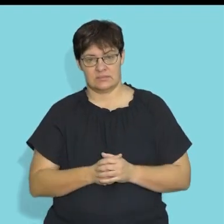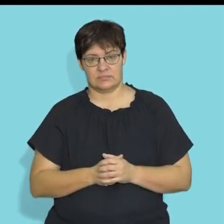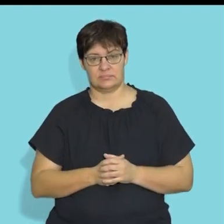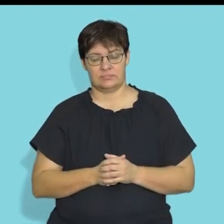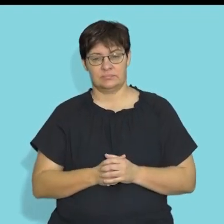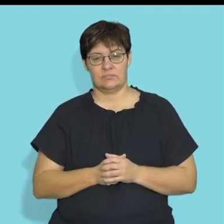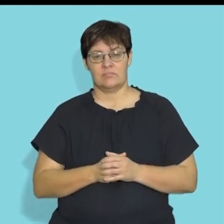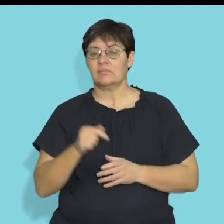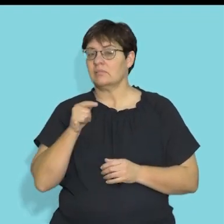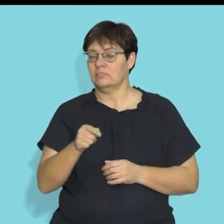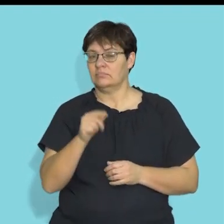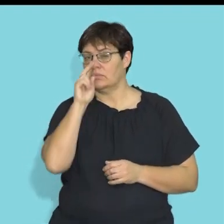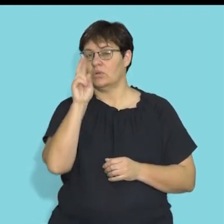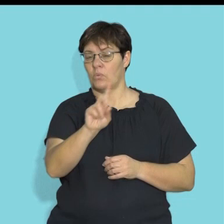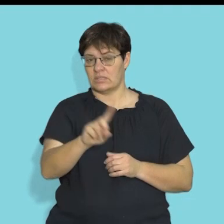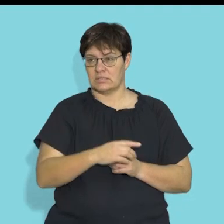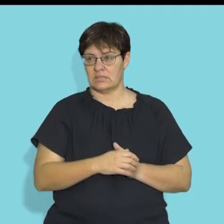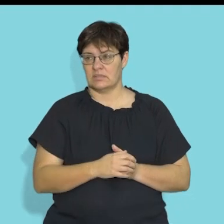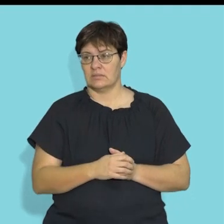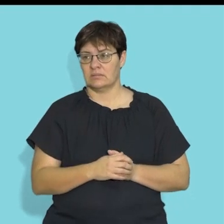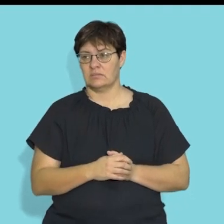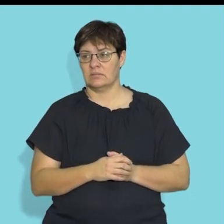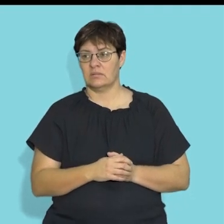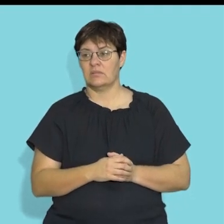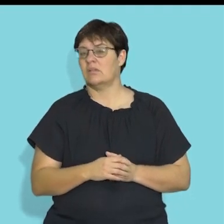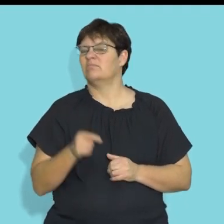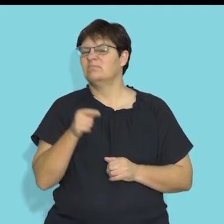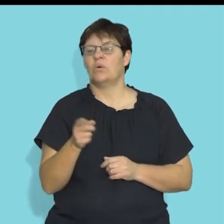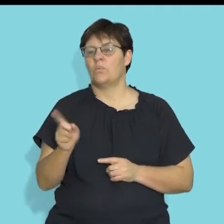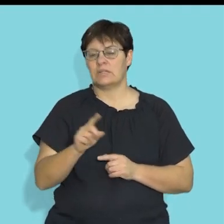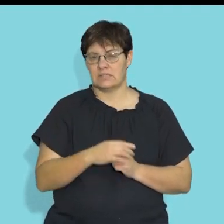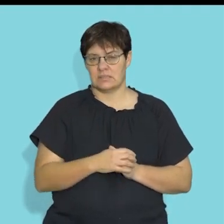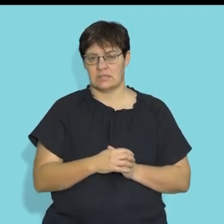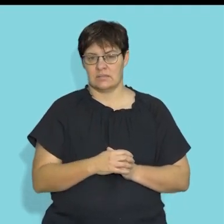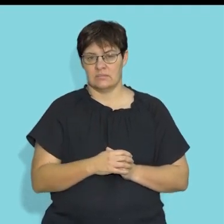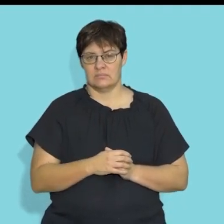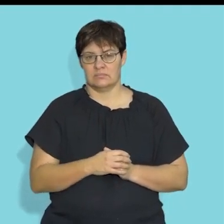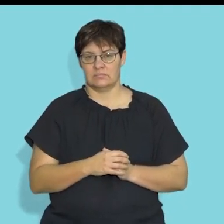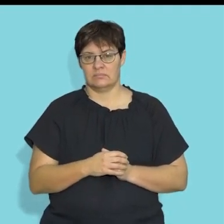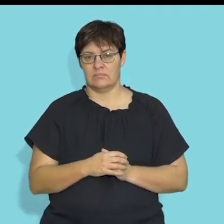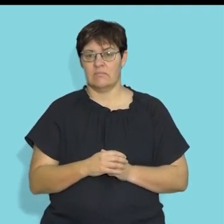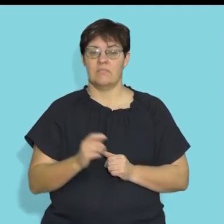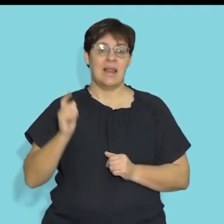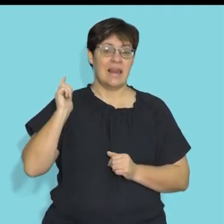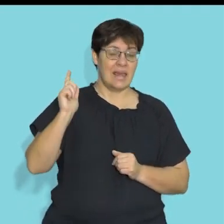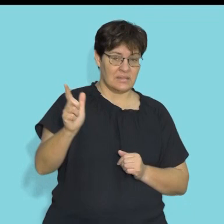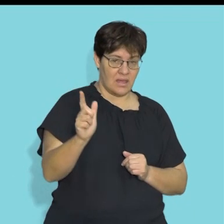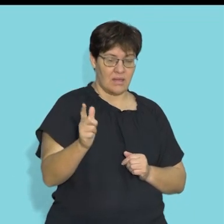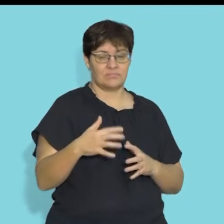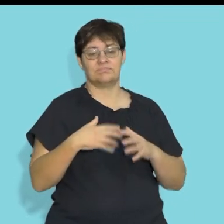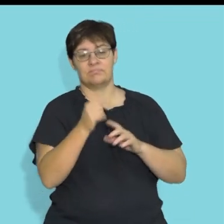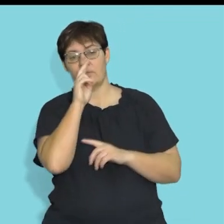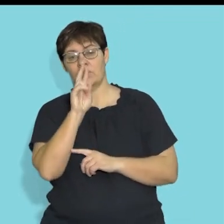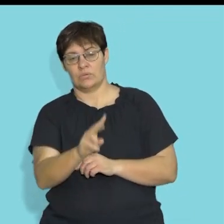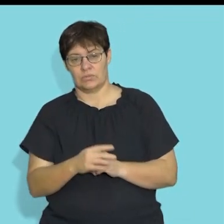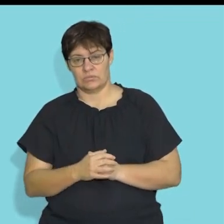So in this session, we will look at the equilibrium constant and what it is, and then in a later session,